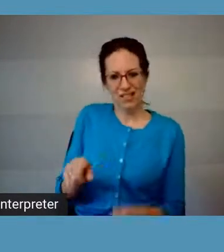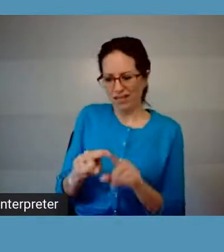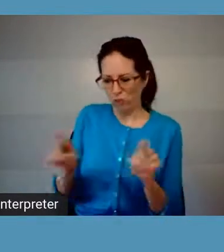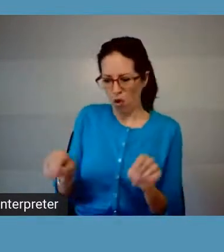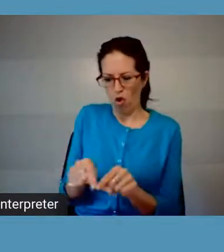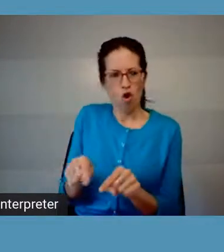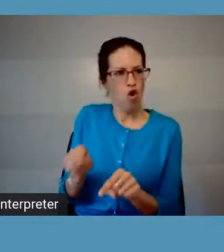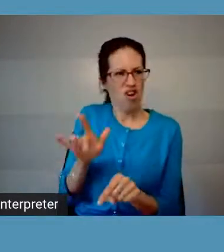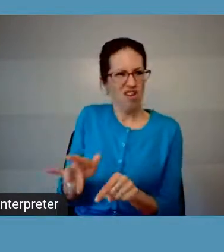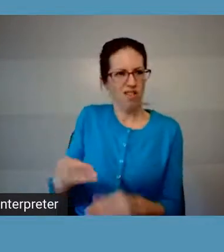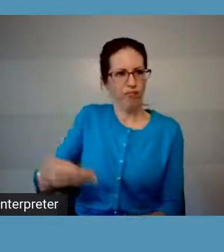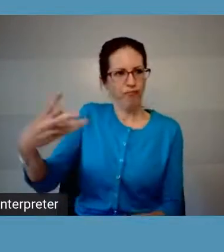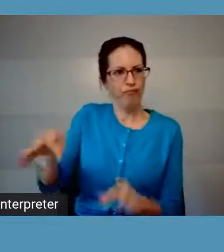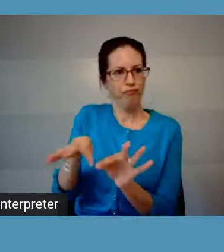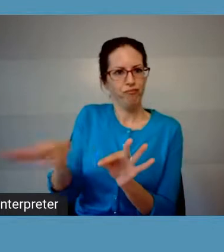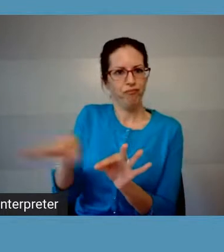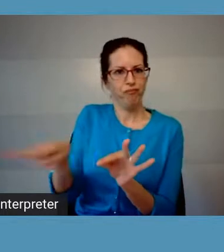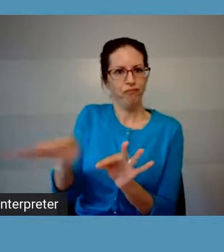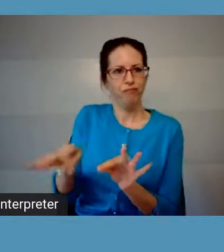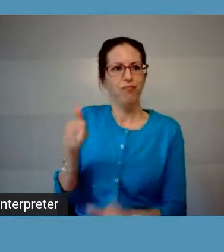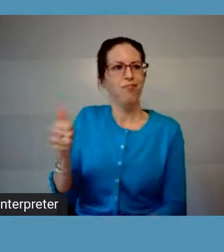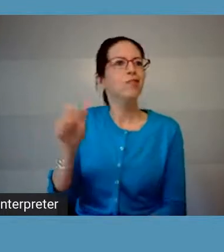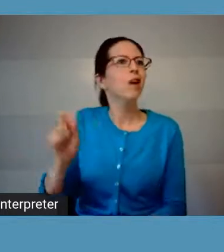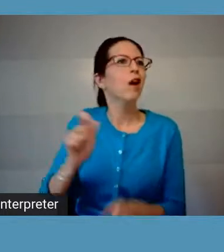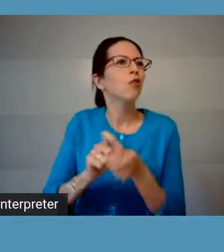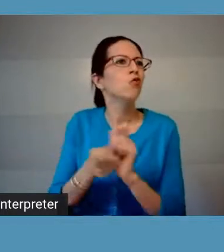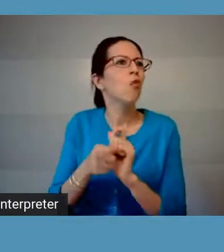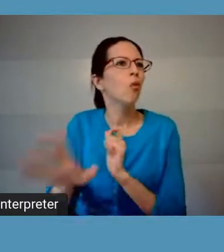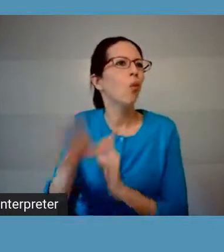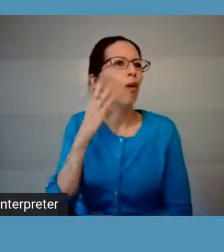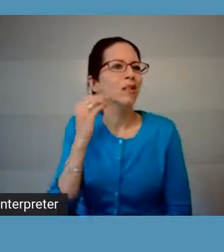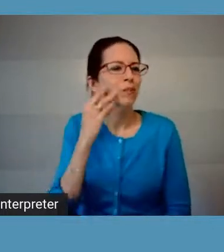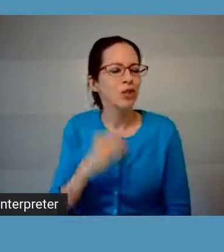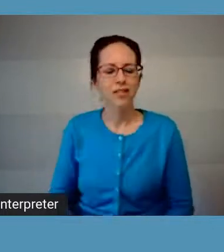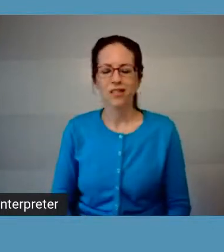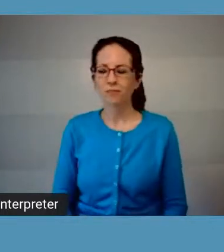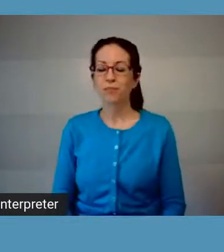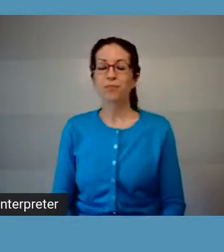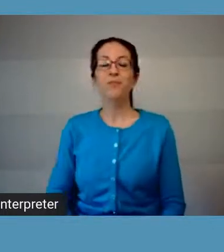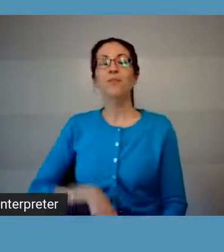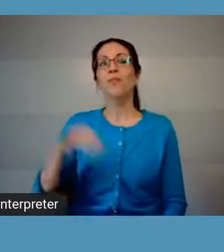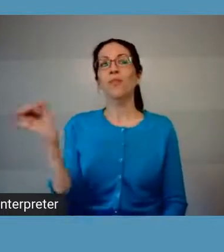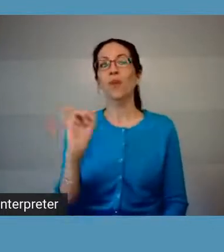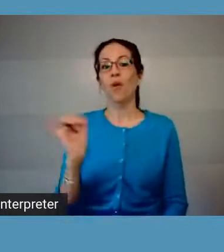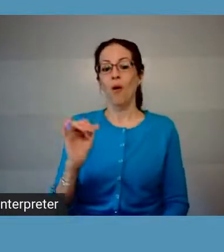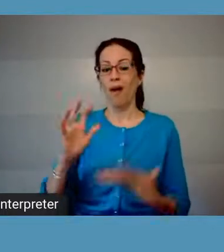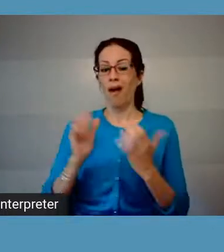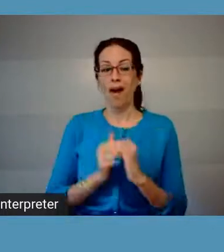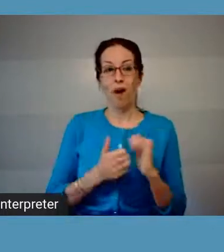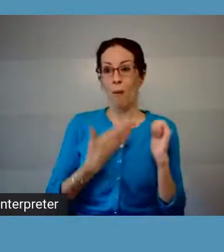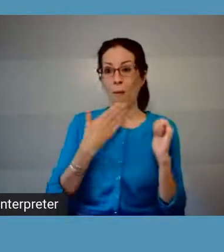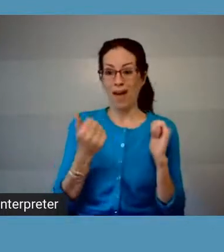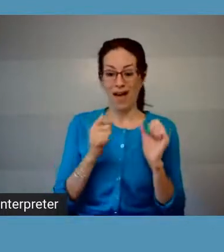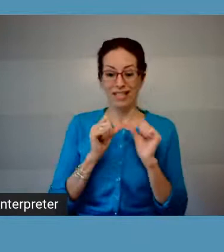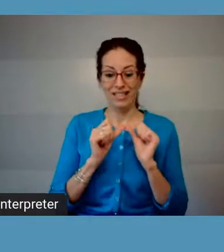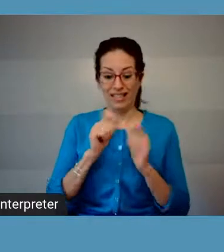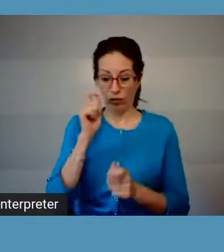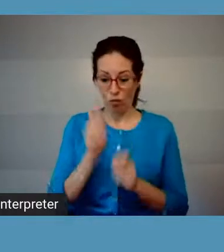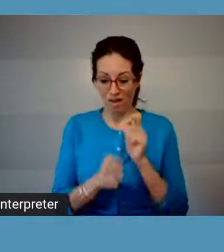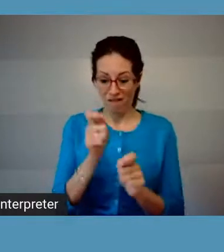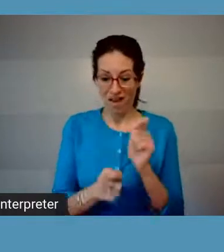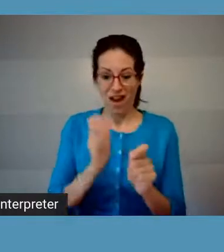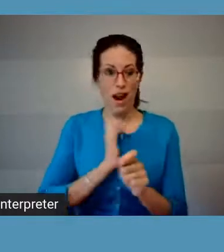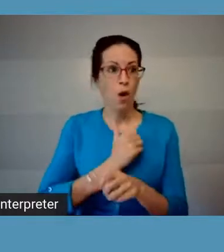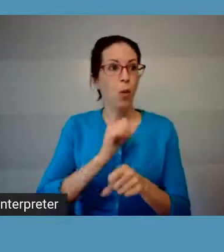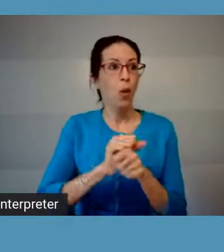the video player on our website with controls to adjust your experience. And the best way to continuously refine our craft is to listen